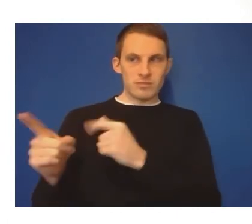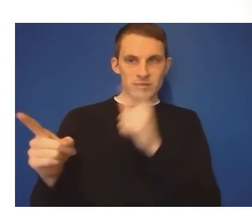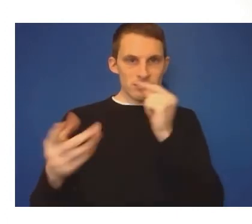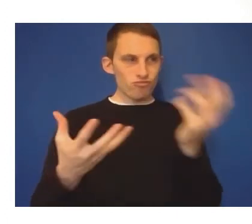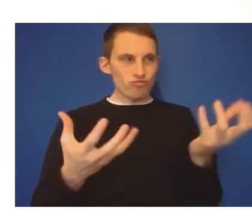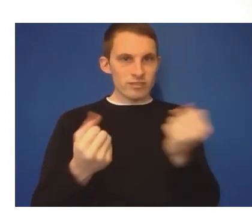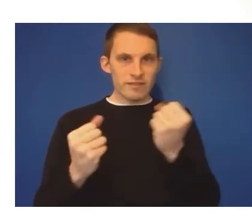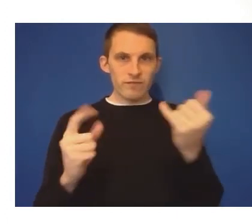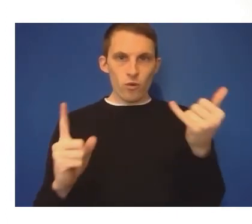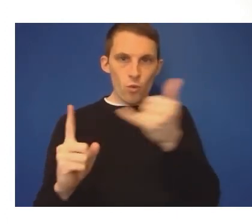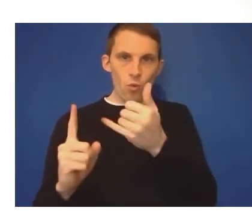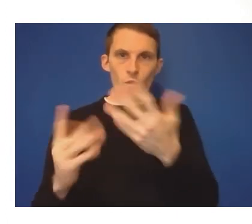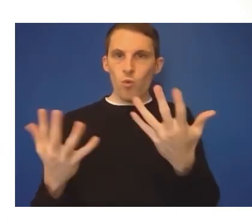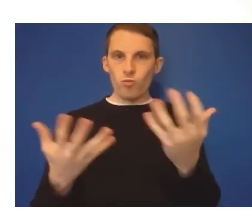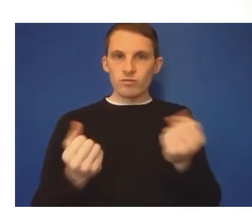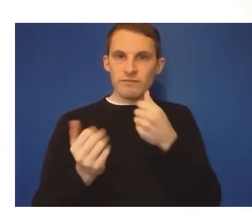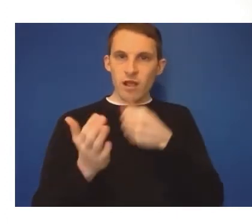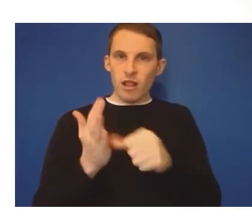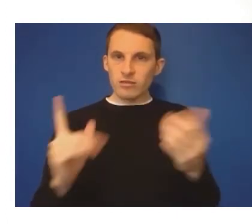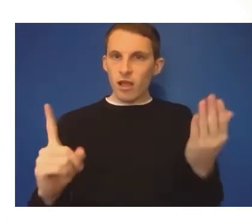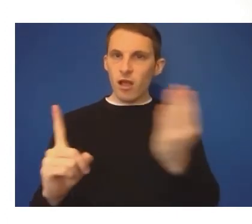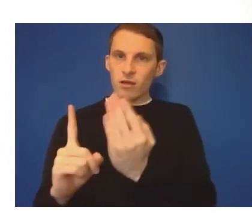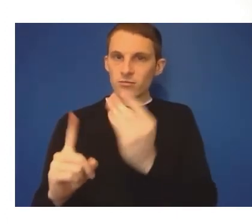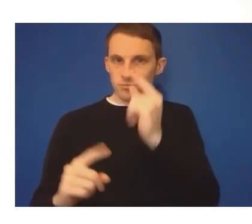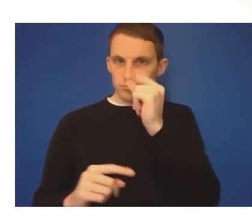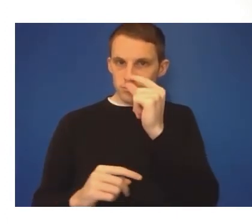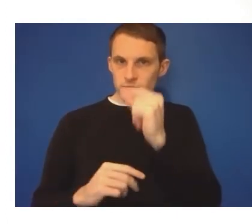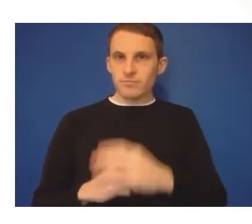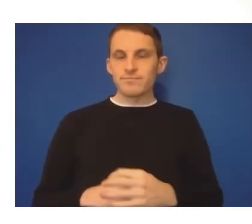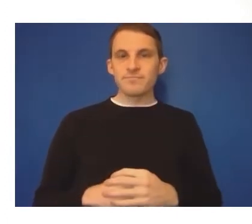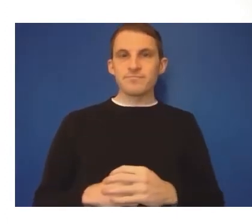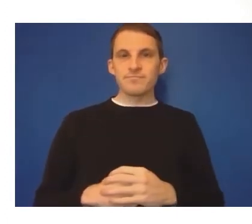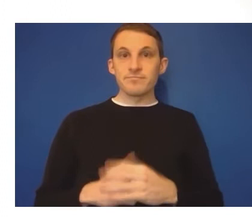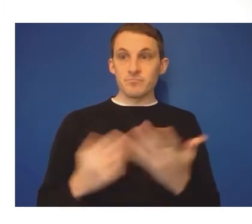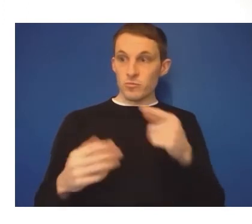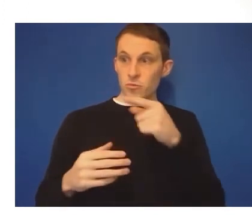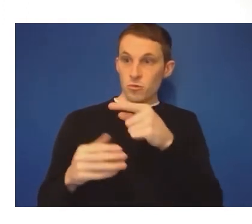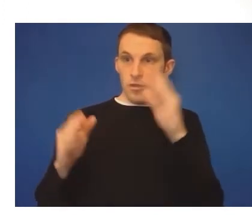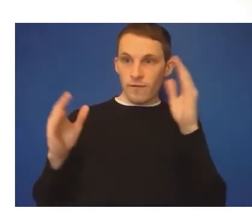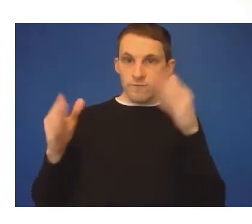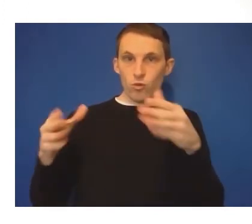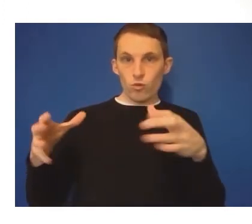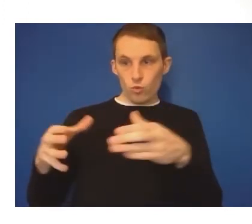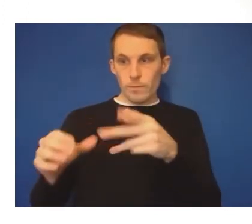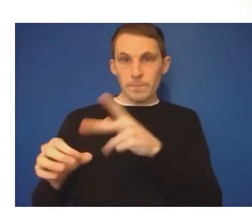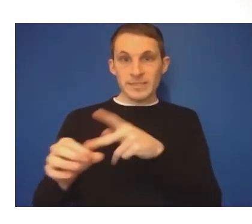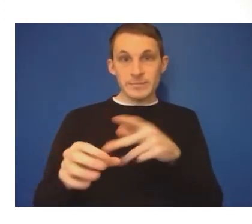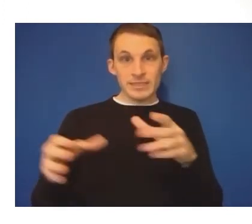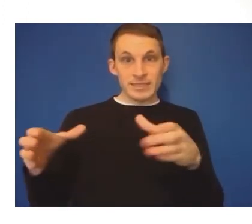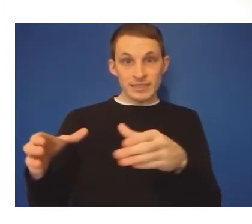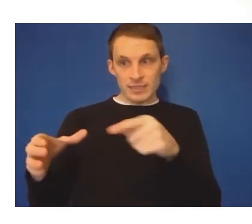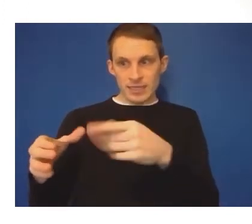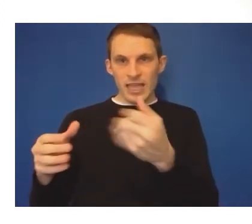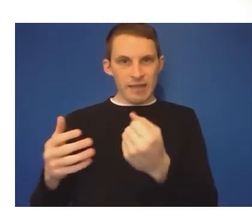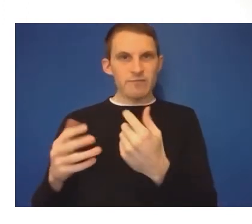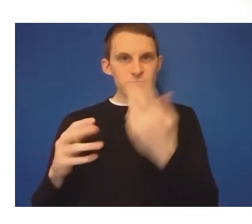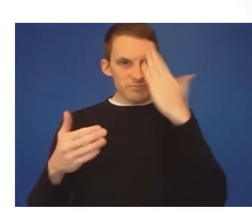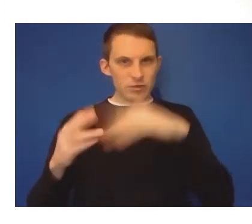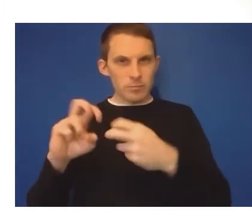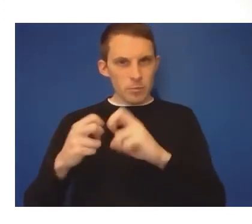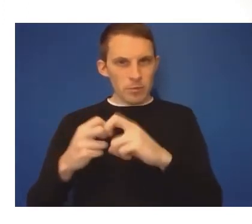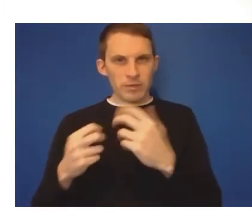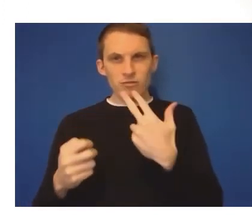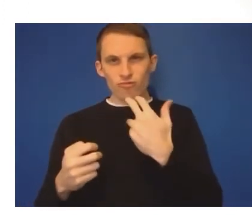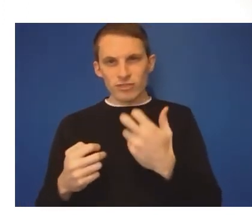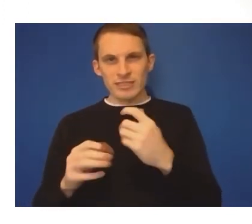account. And so the focus group participants had all had some problems with electricity, gas, water, phone,